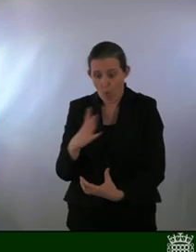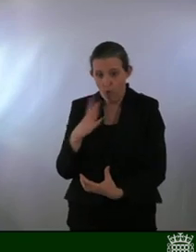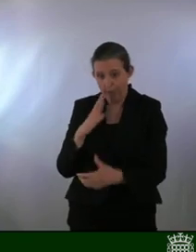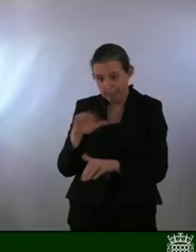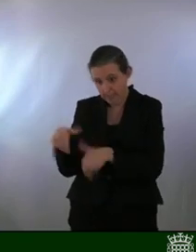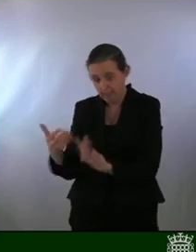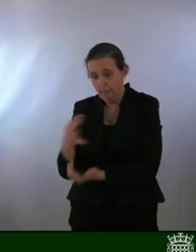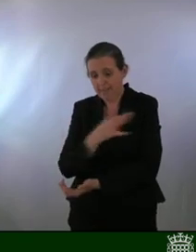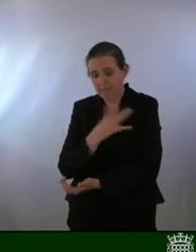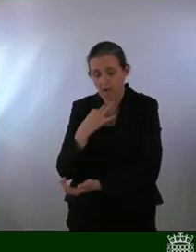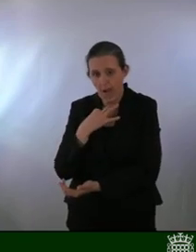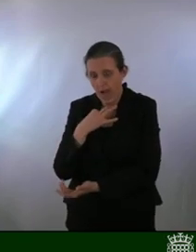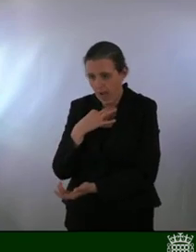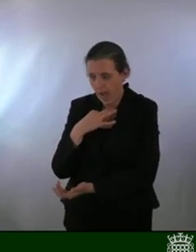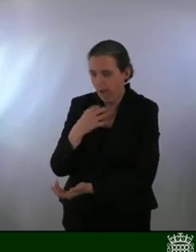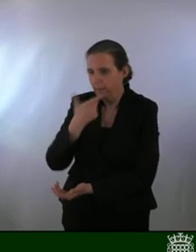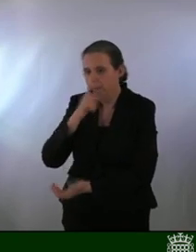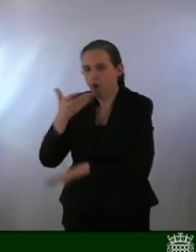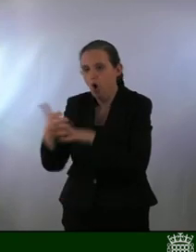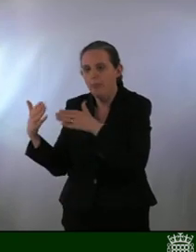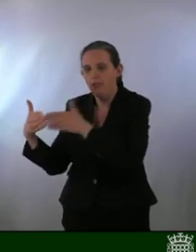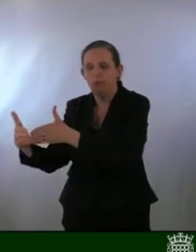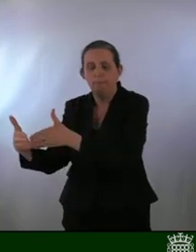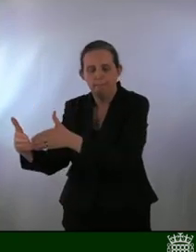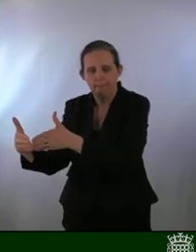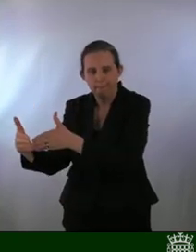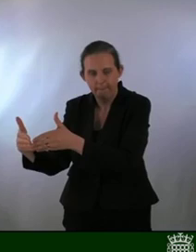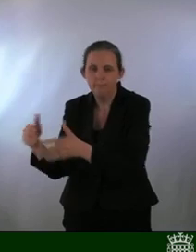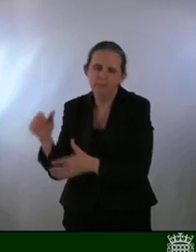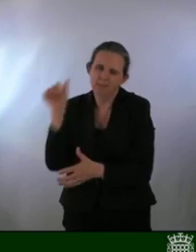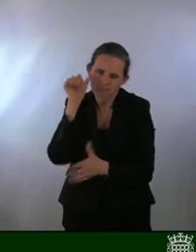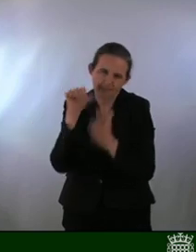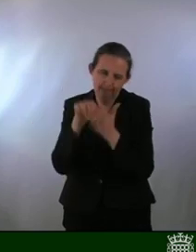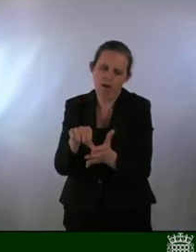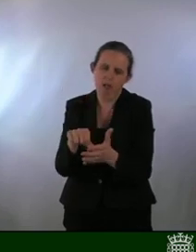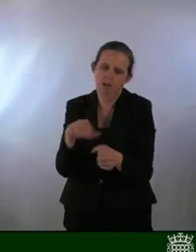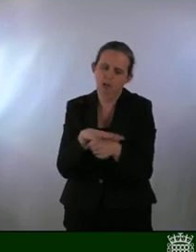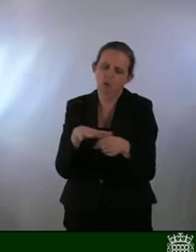try to support people who are on board. It's a difficult situation, as I'm sure